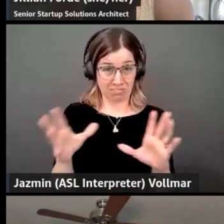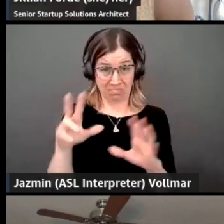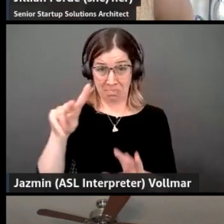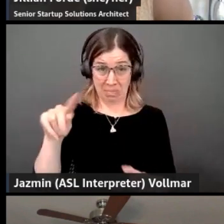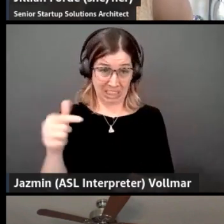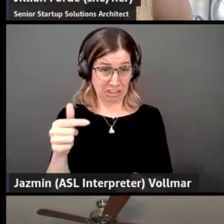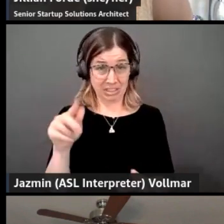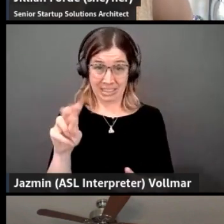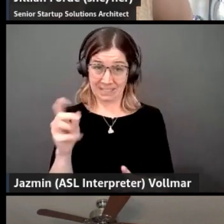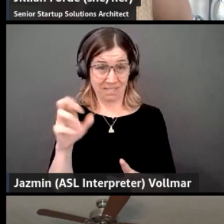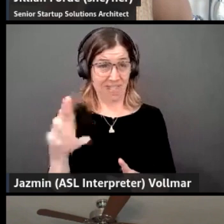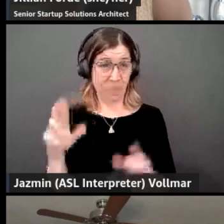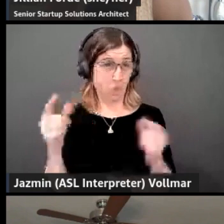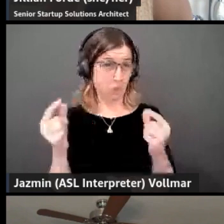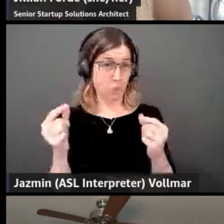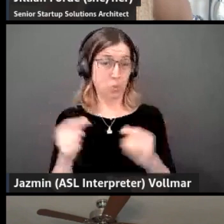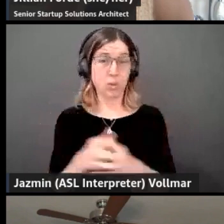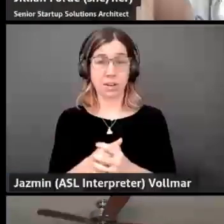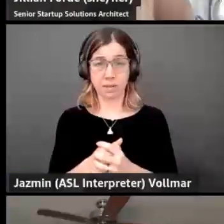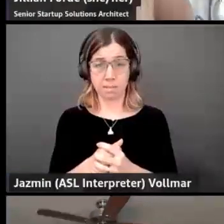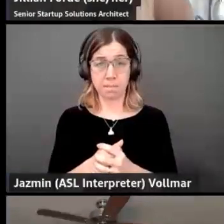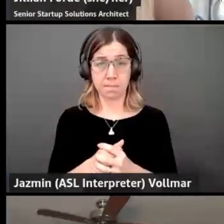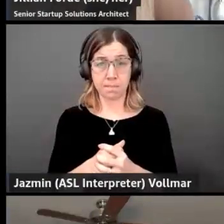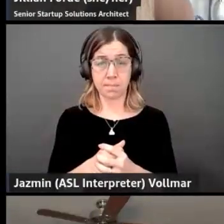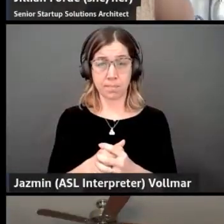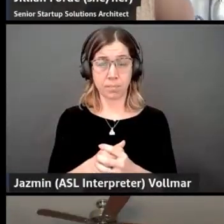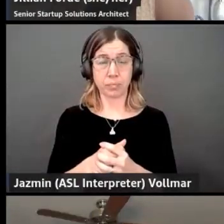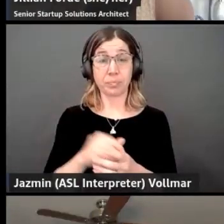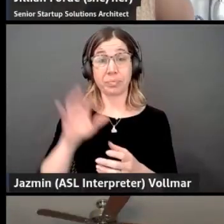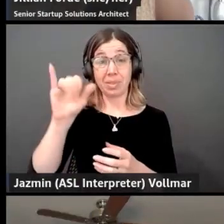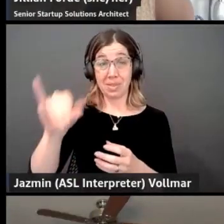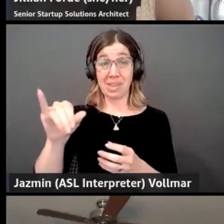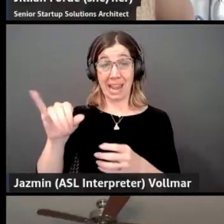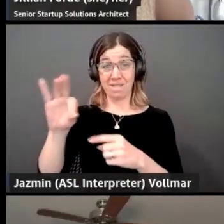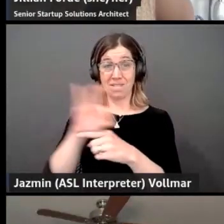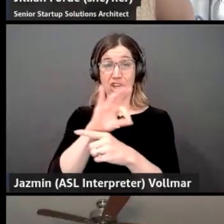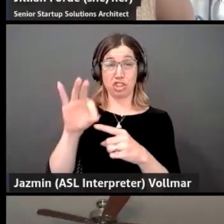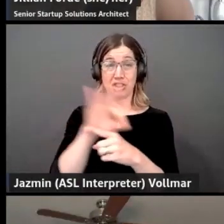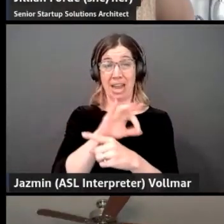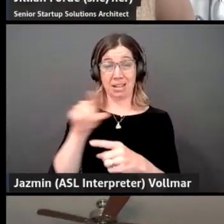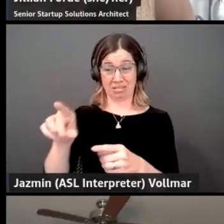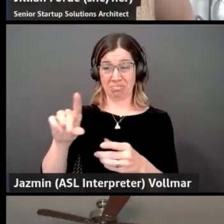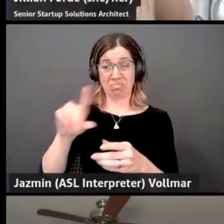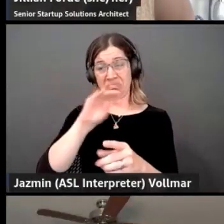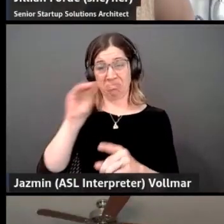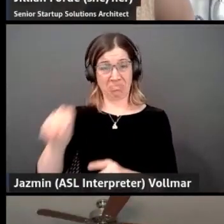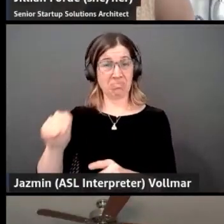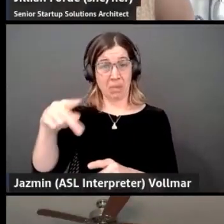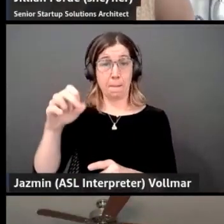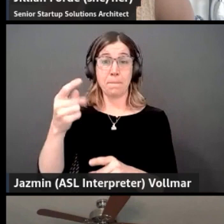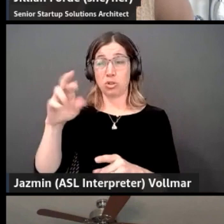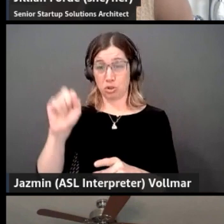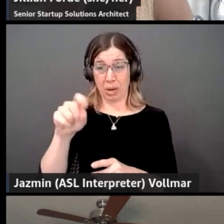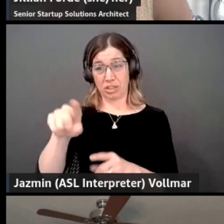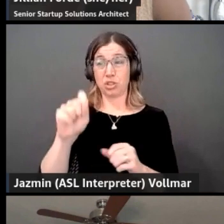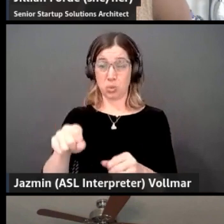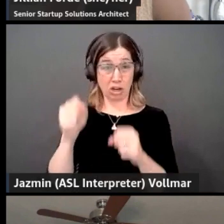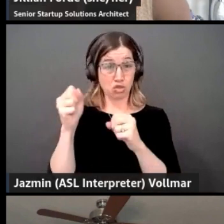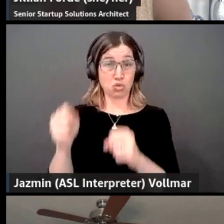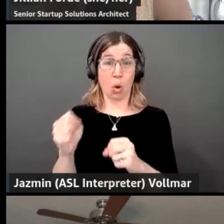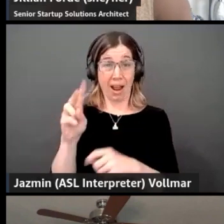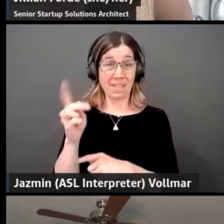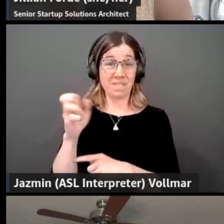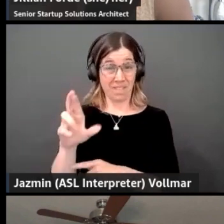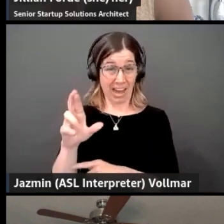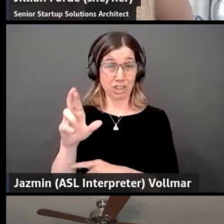do? pgvector brings that functionality to Postgres, where you can store vector data, build indexes on it, which help you to speed